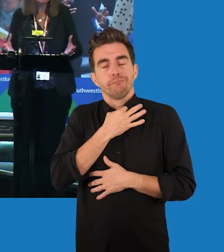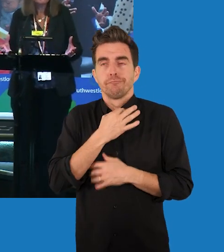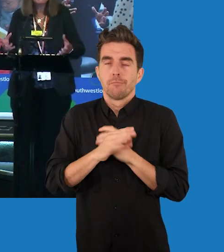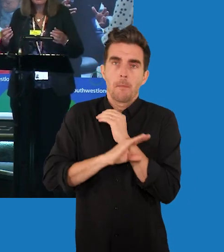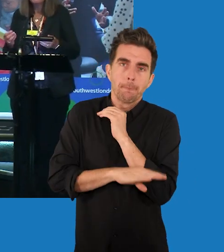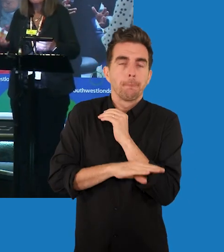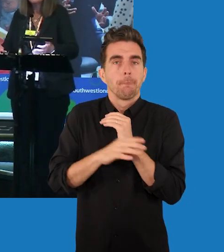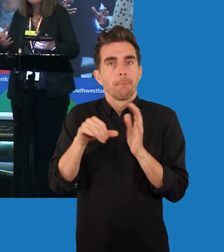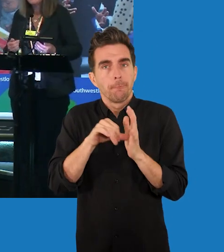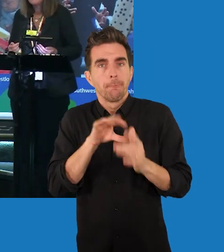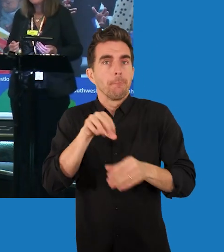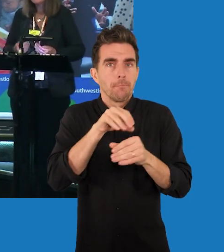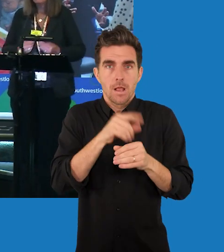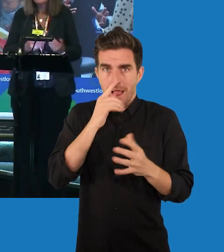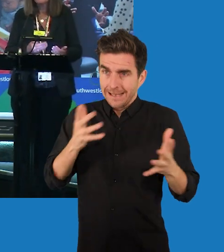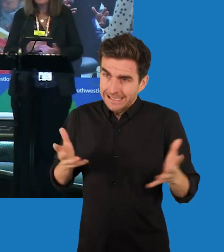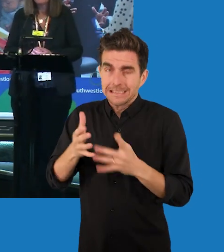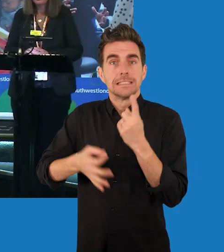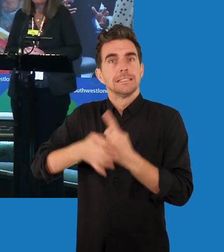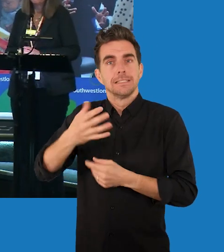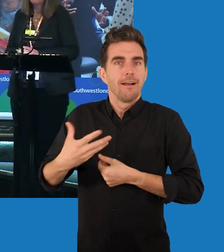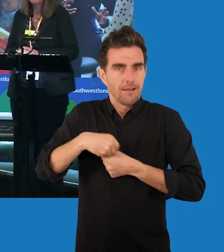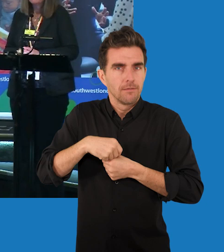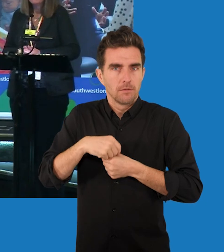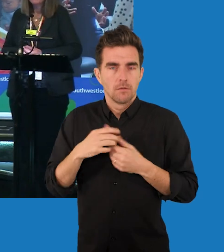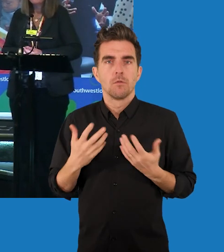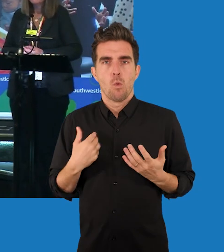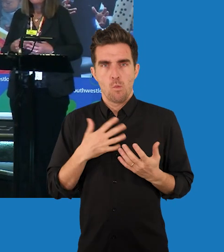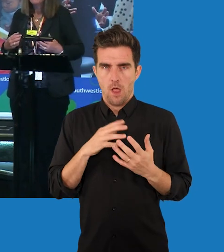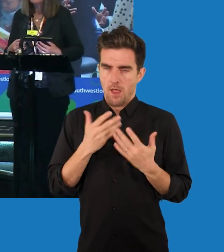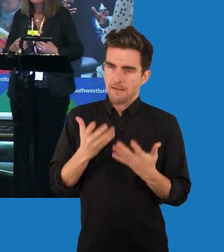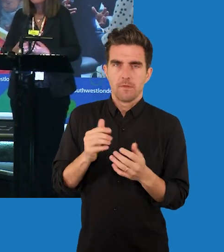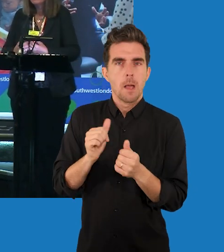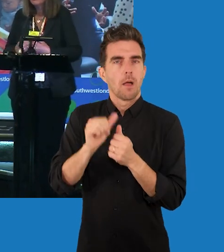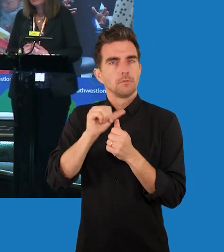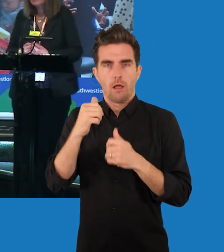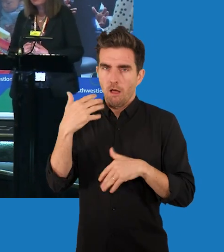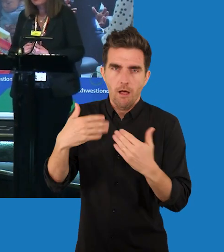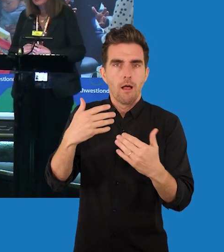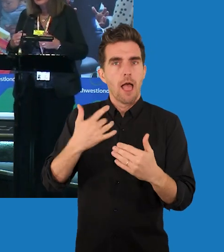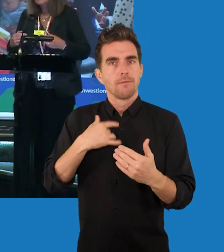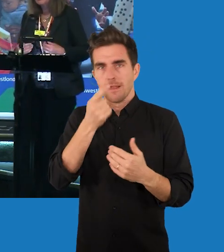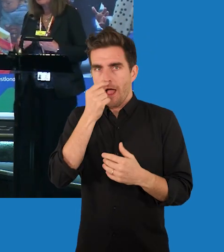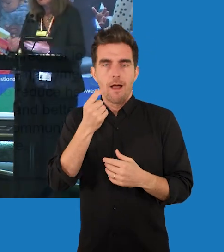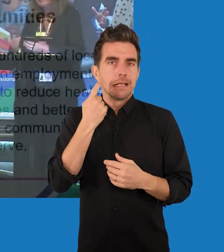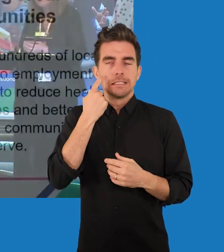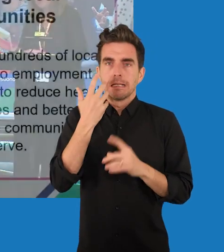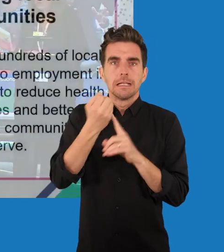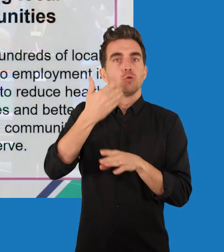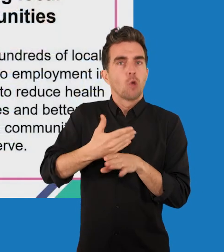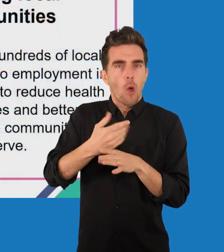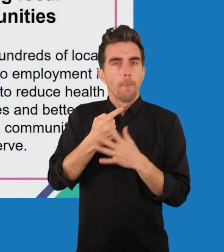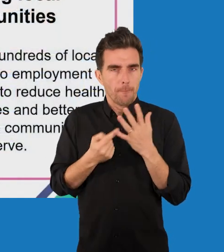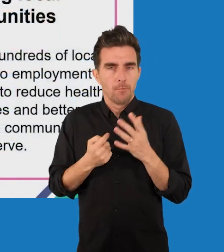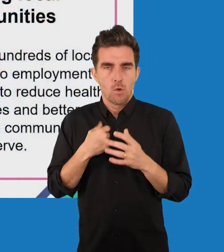most deprived that they have the opportunity to see what is available to come and work in the NHS, and how we can give them a better start in being able to apply for